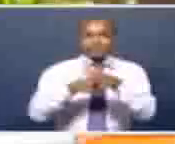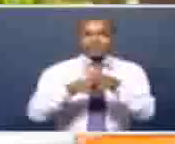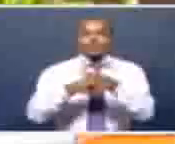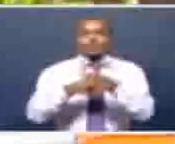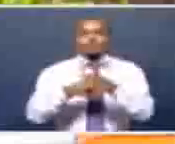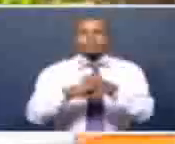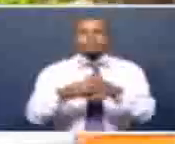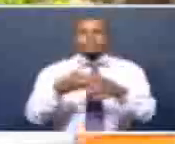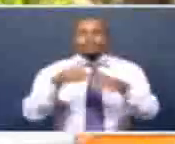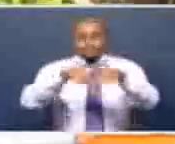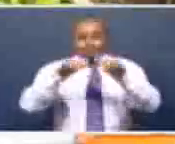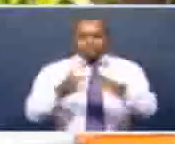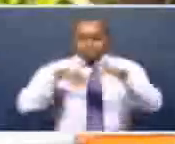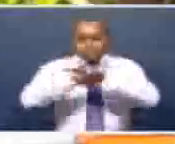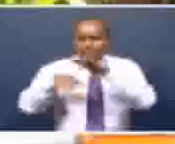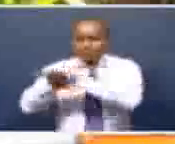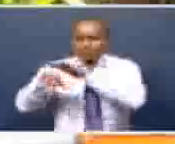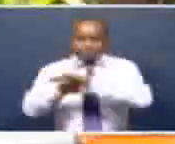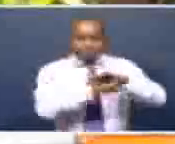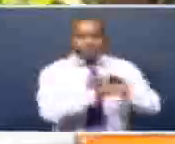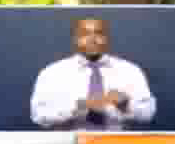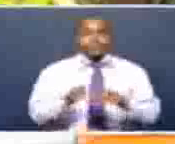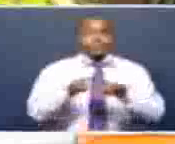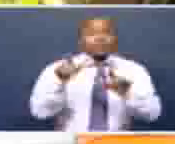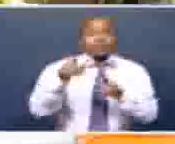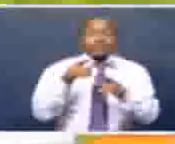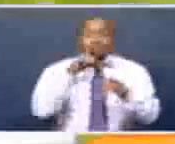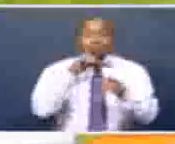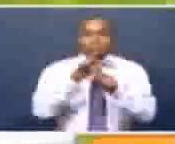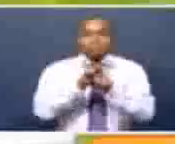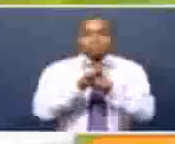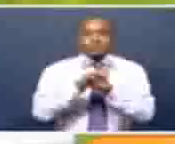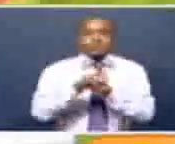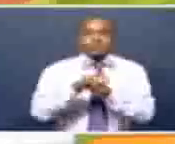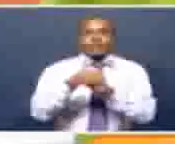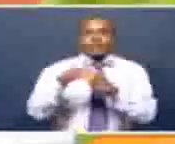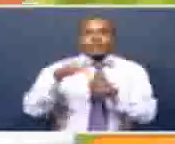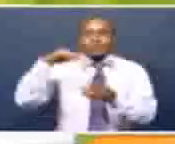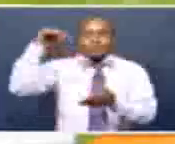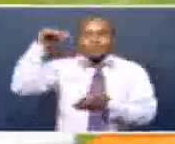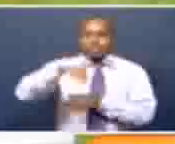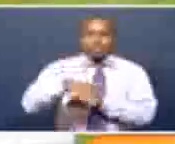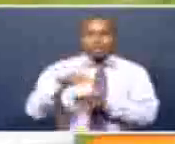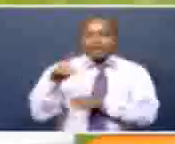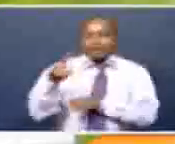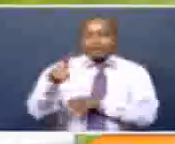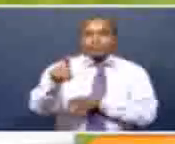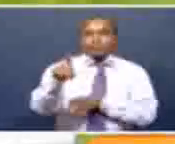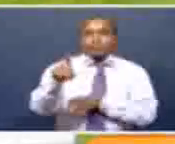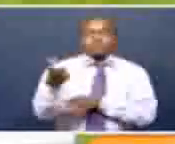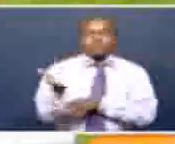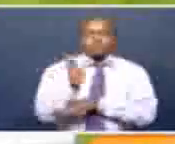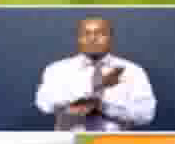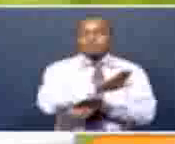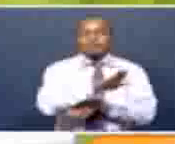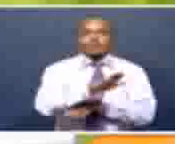race against time. But this promise could be short-lived. The dreaded armyworm is back, leaving the farmers